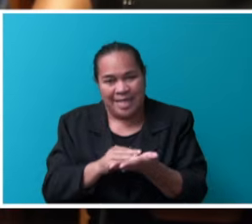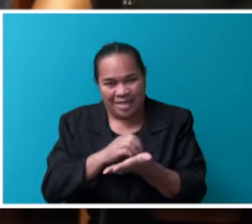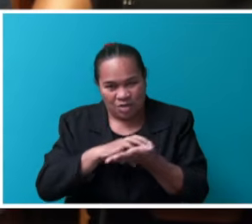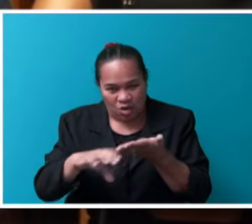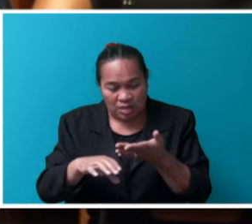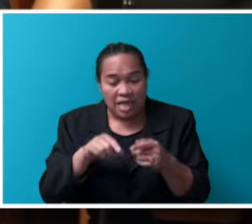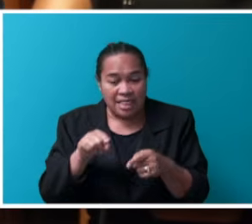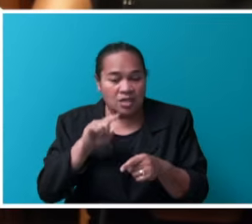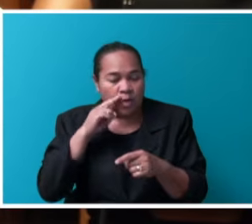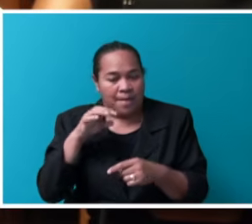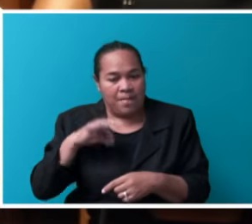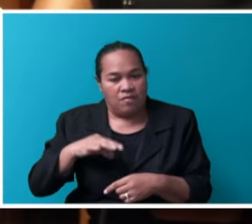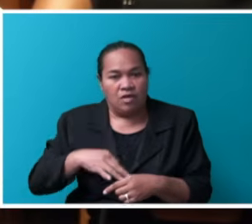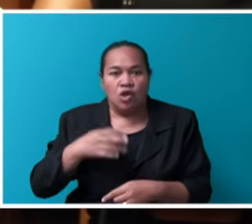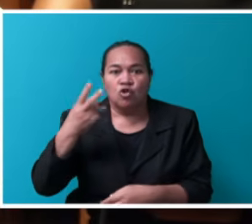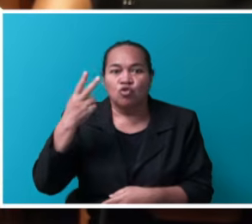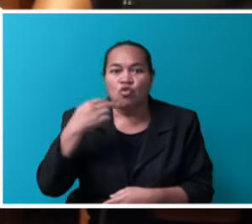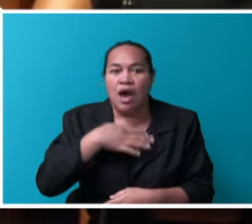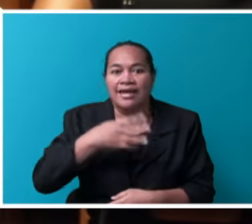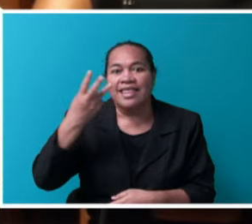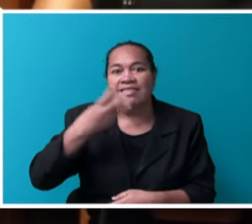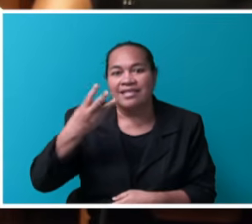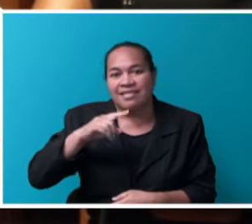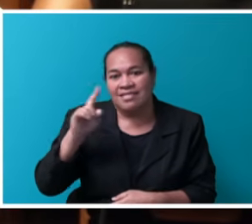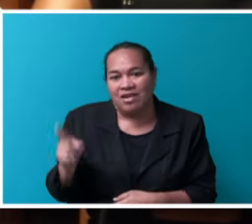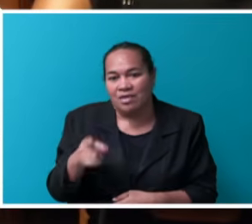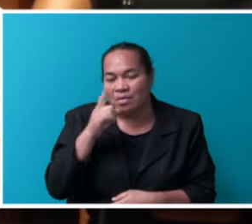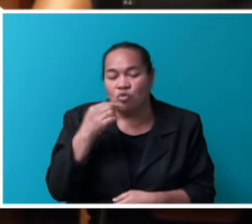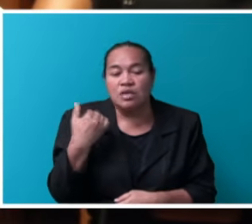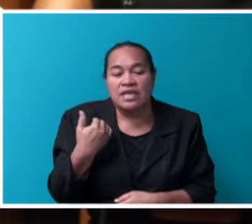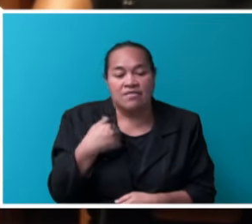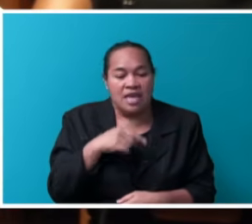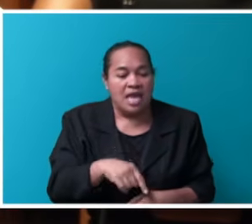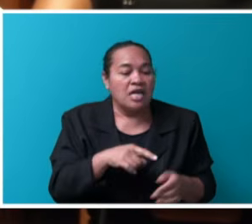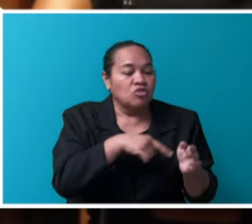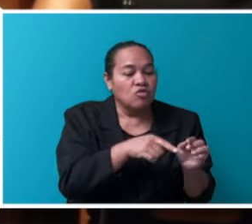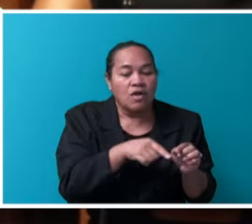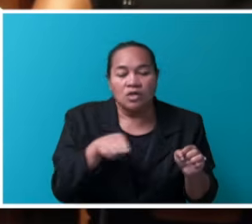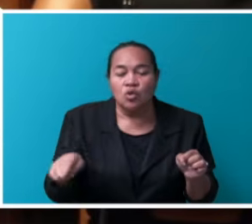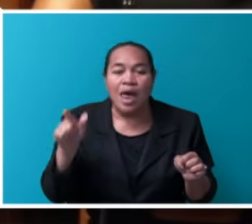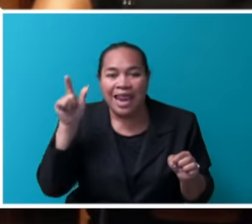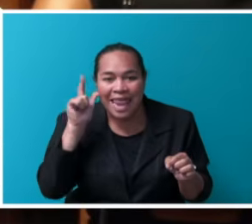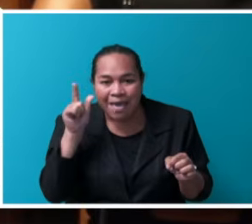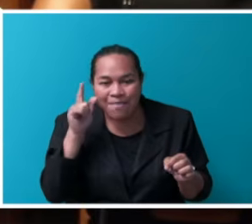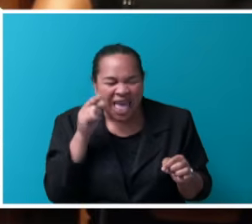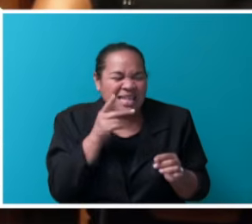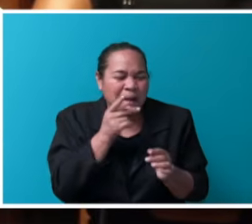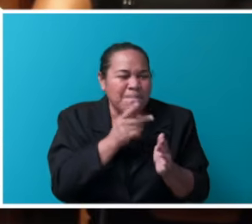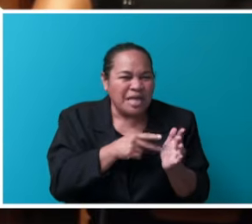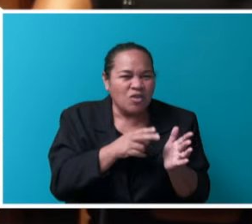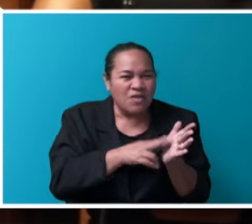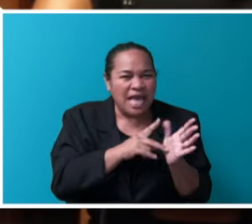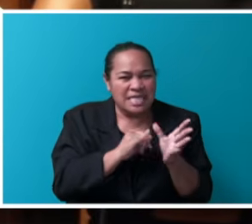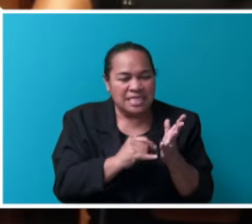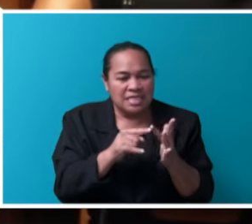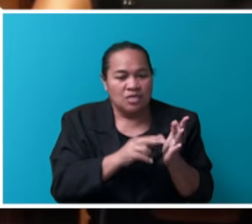will benefit 230,000 people living along the Suba to Lemi corridor and parts of Nasino. It will enhance treatment capacity,